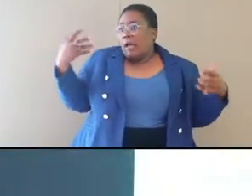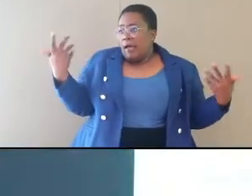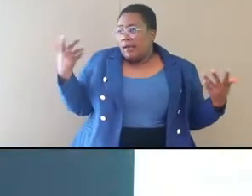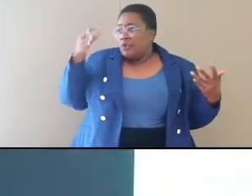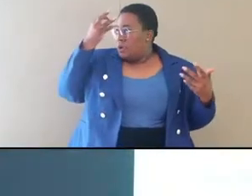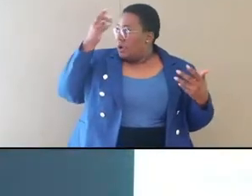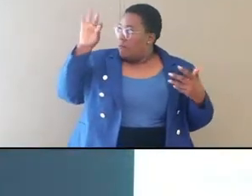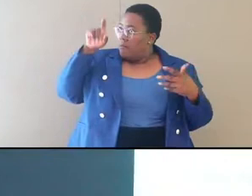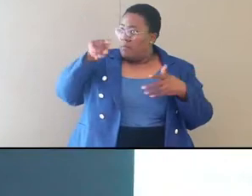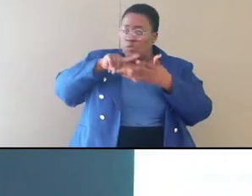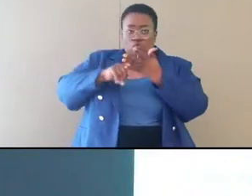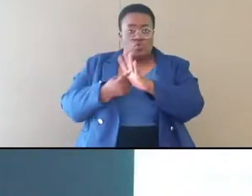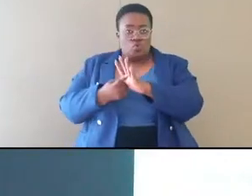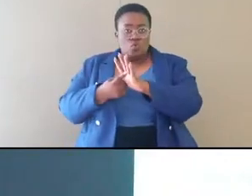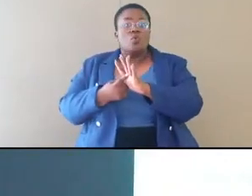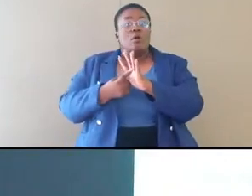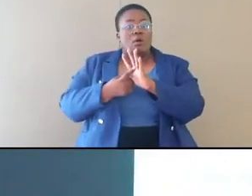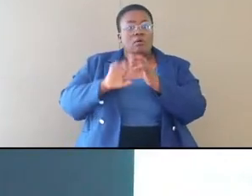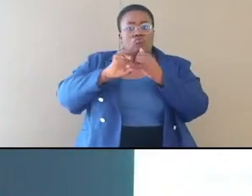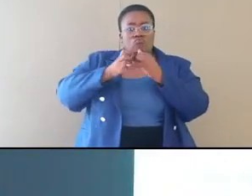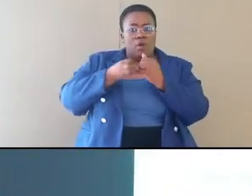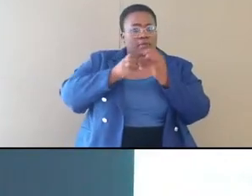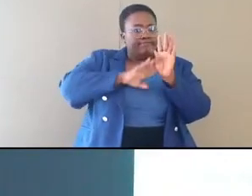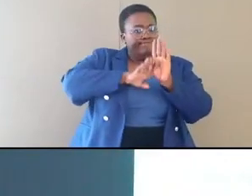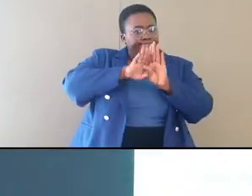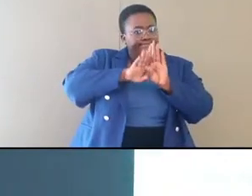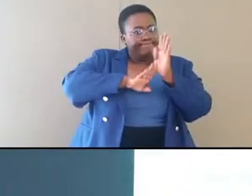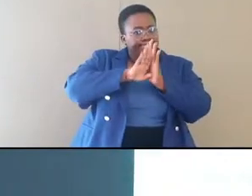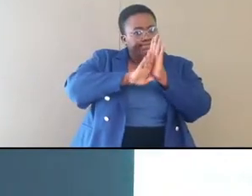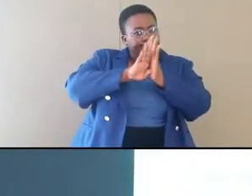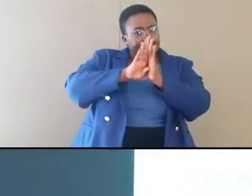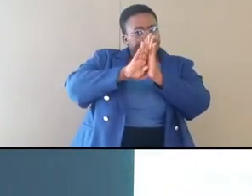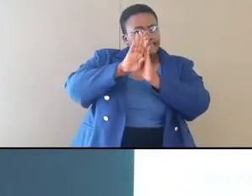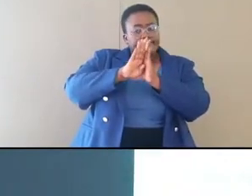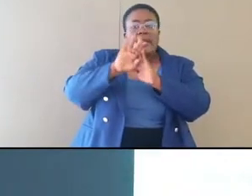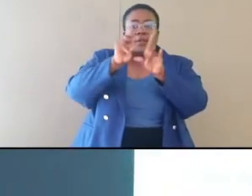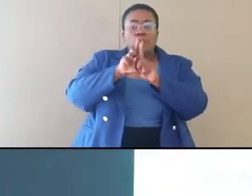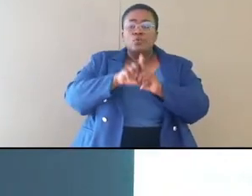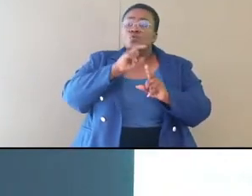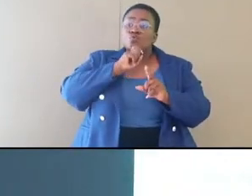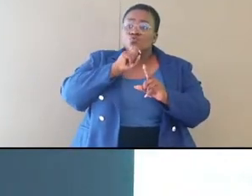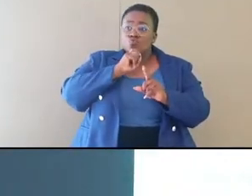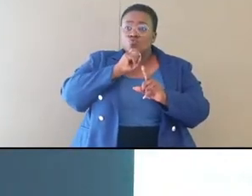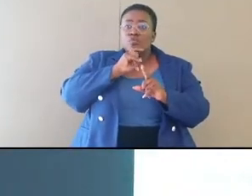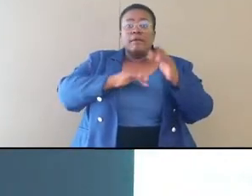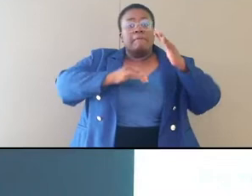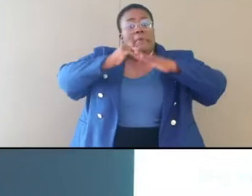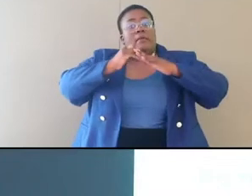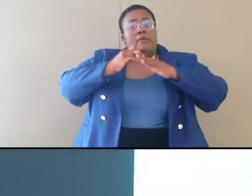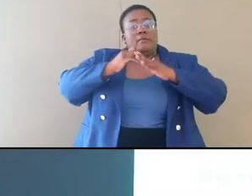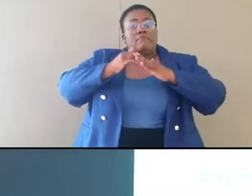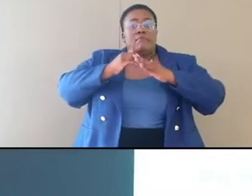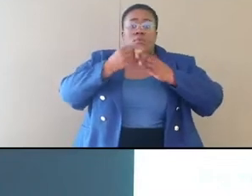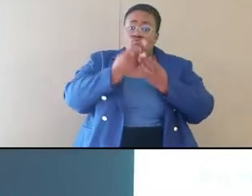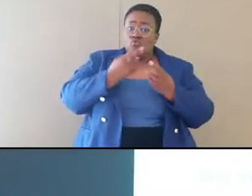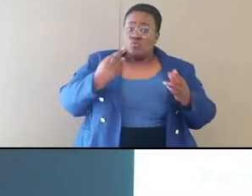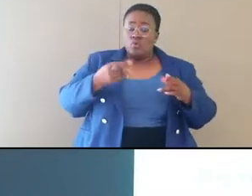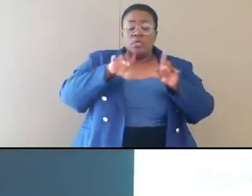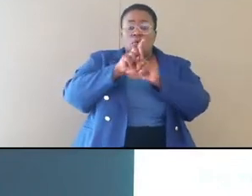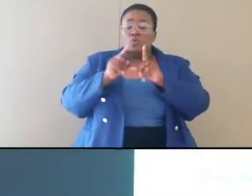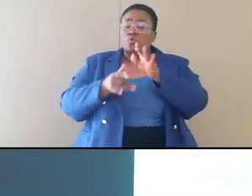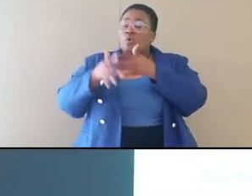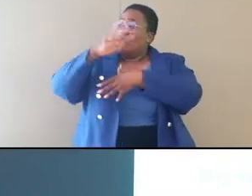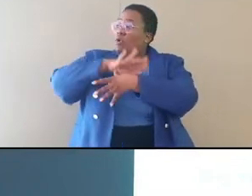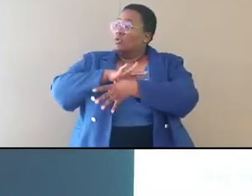show, number one, they've made progress. Number two, that they are using their maximum resources, and number three, that they've prioritised